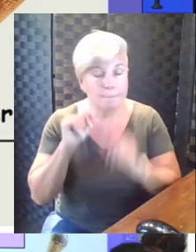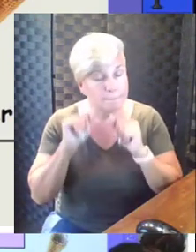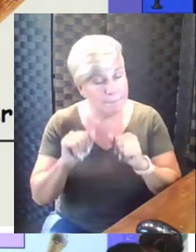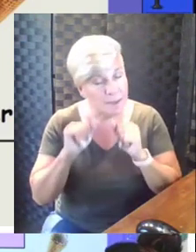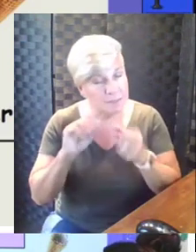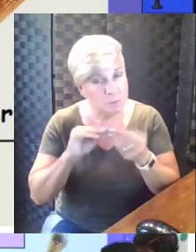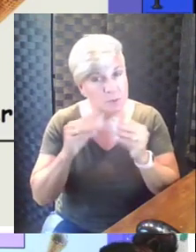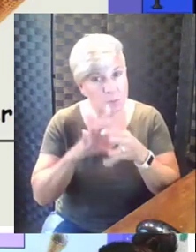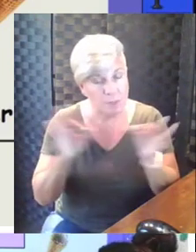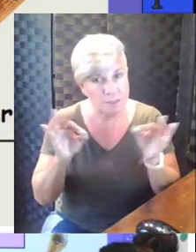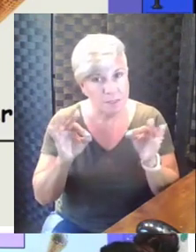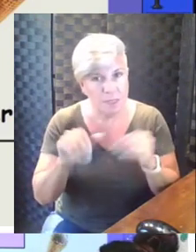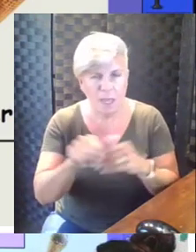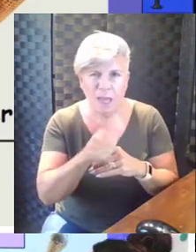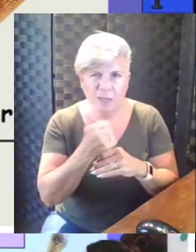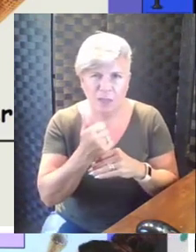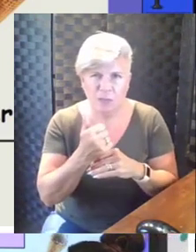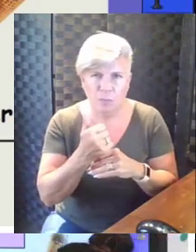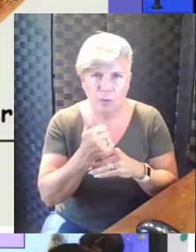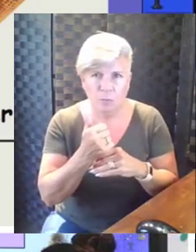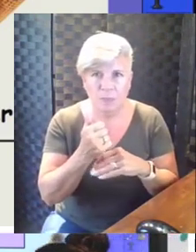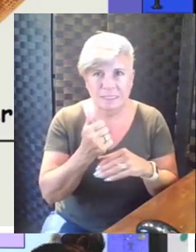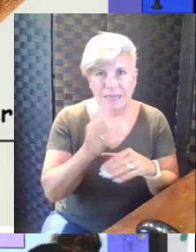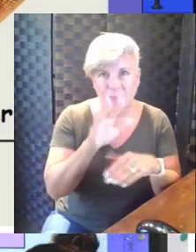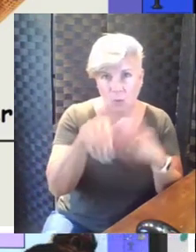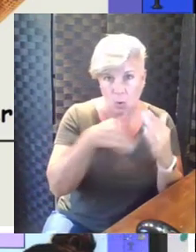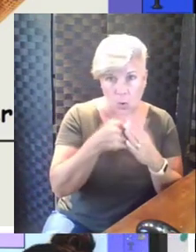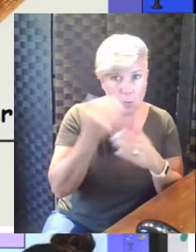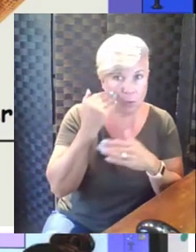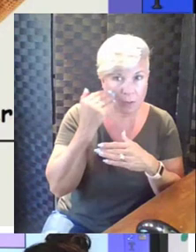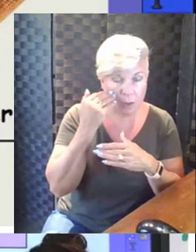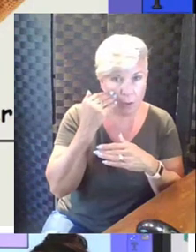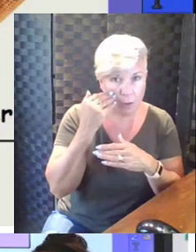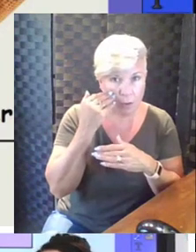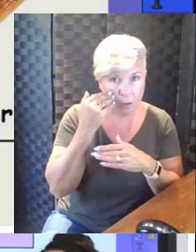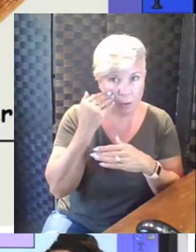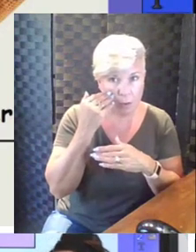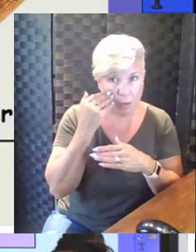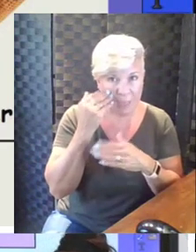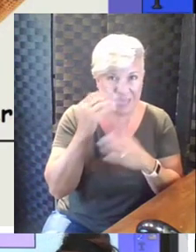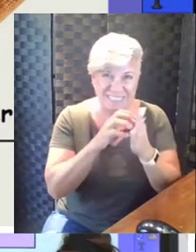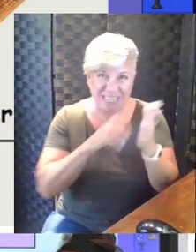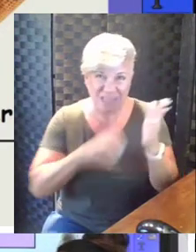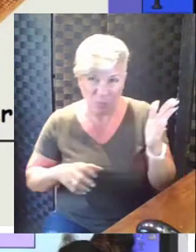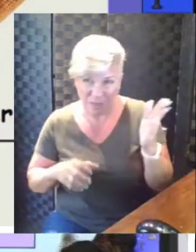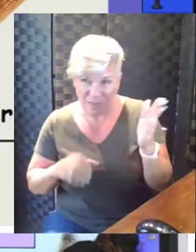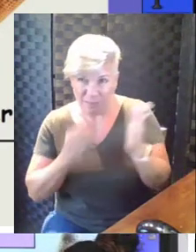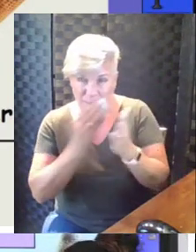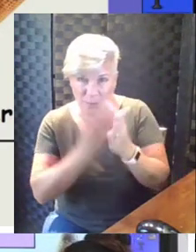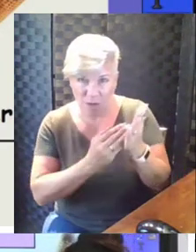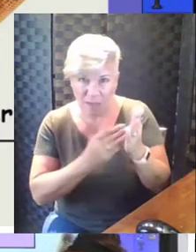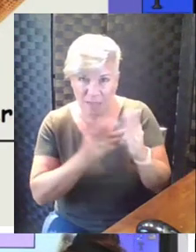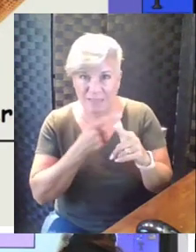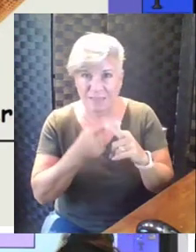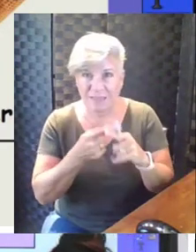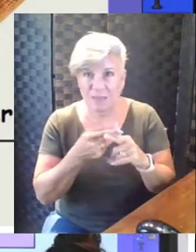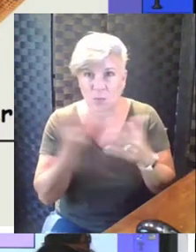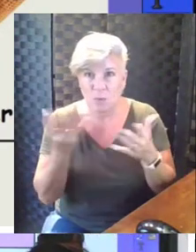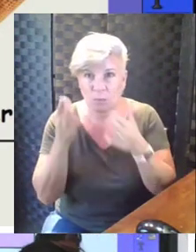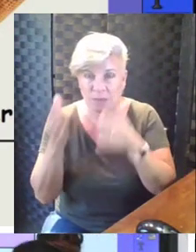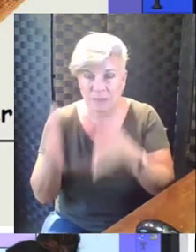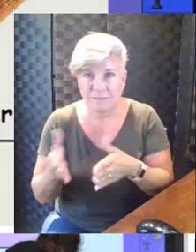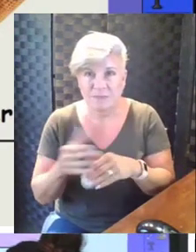write. Another one is we can take the whole that we know, take away the part, and then that will be